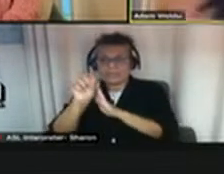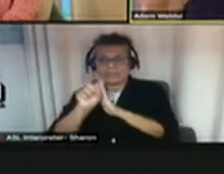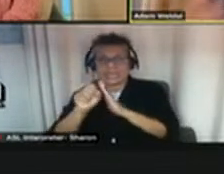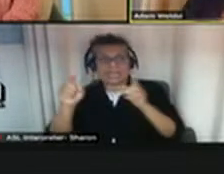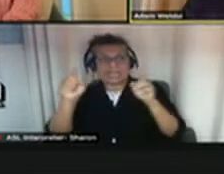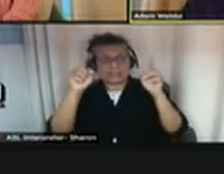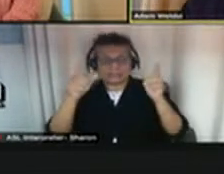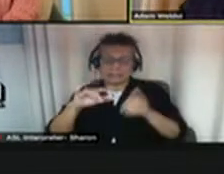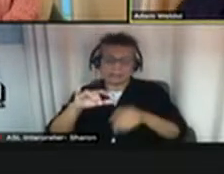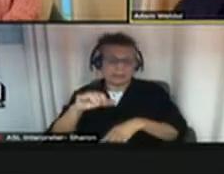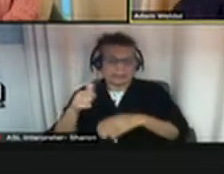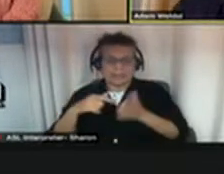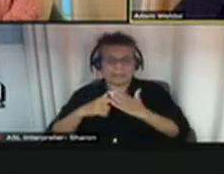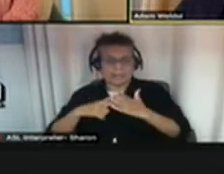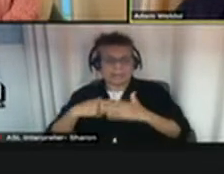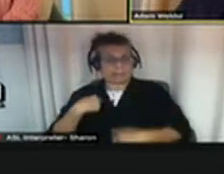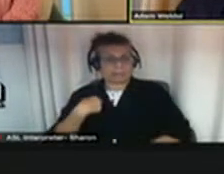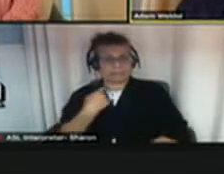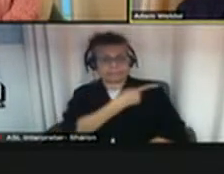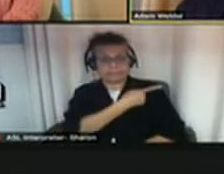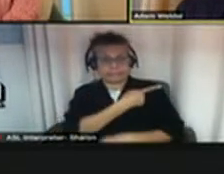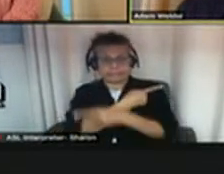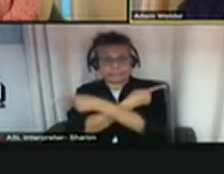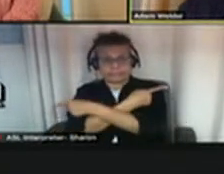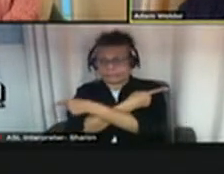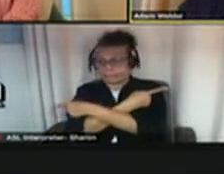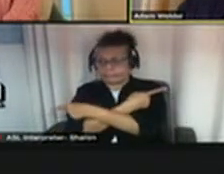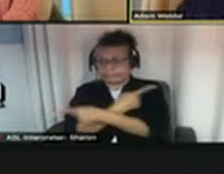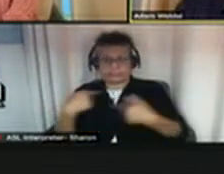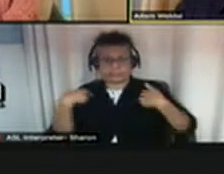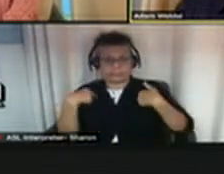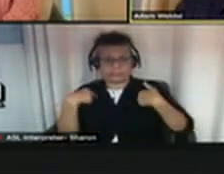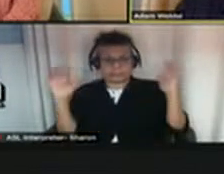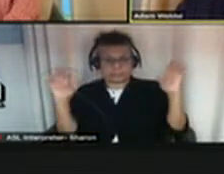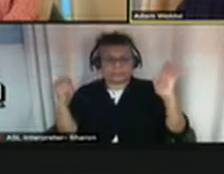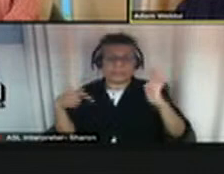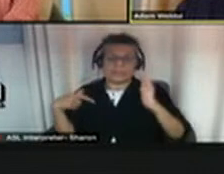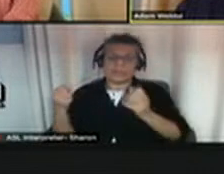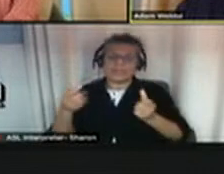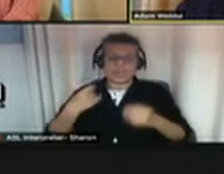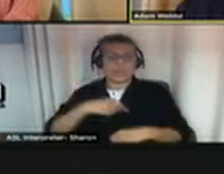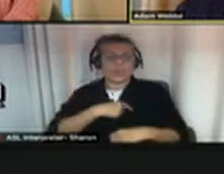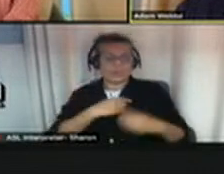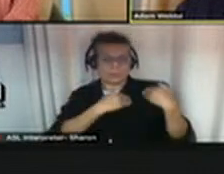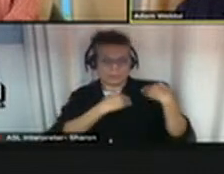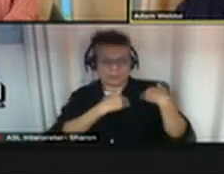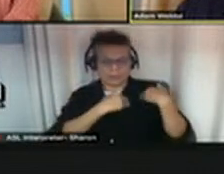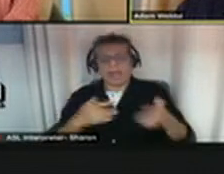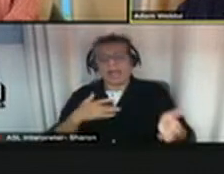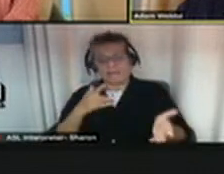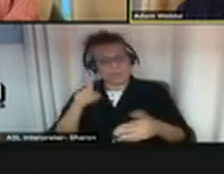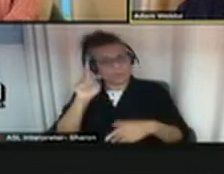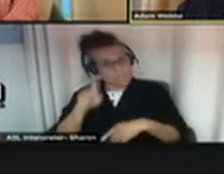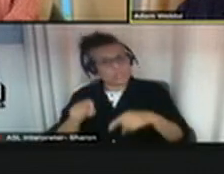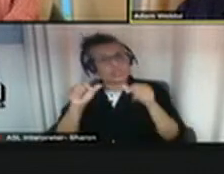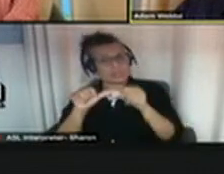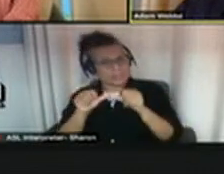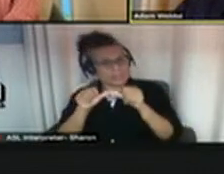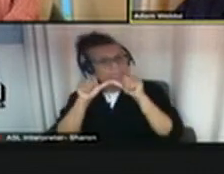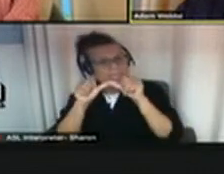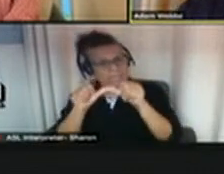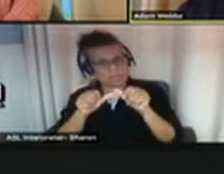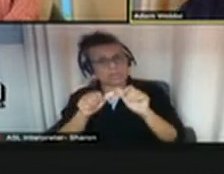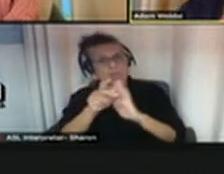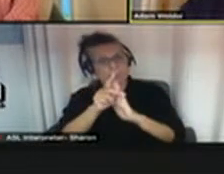of passing the buck. And so we'll be the responsible ones. And so a part of me, I do feel like we should continue the policy